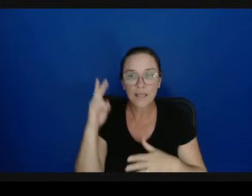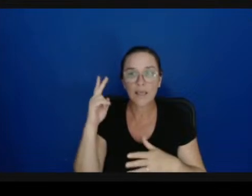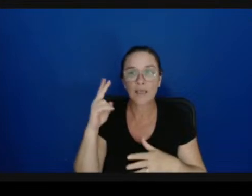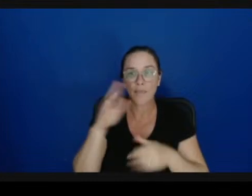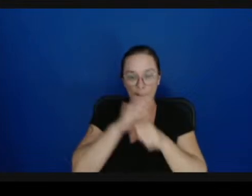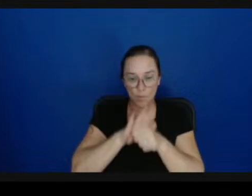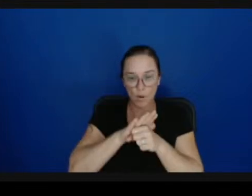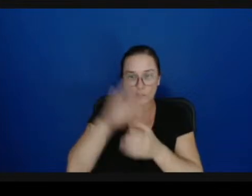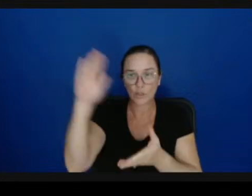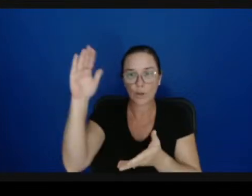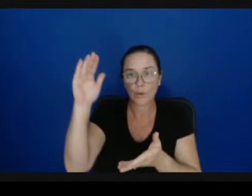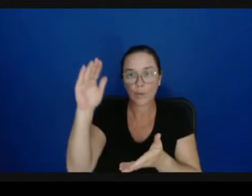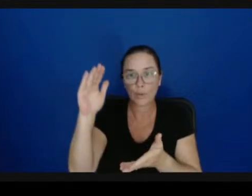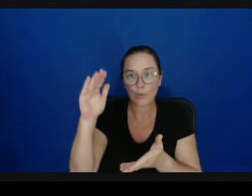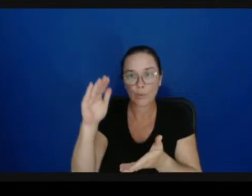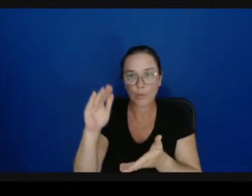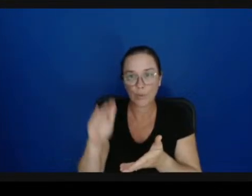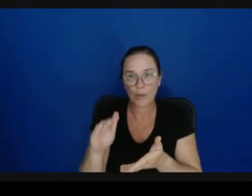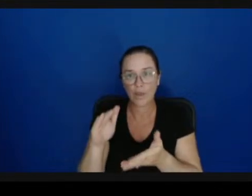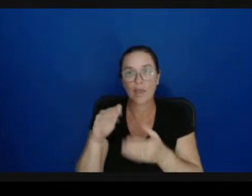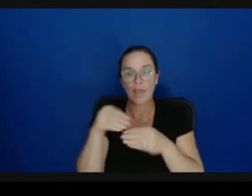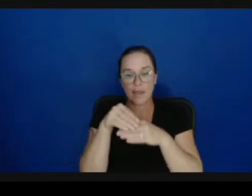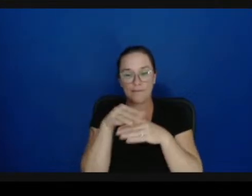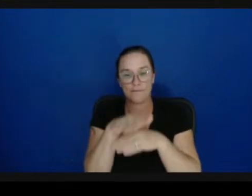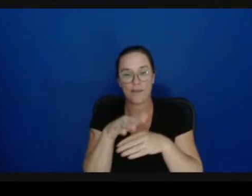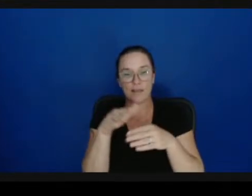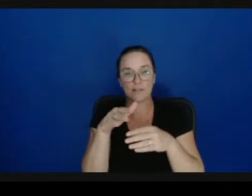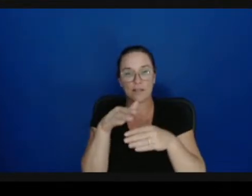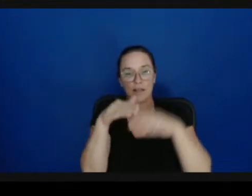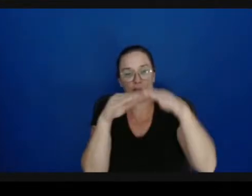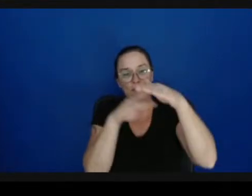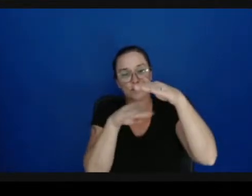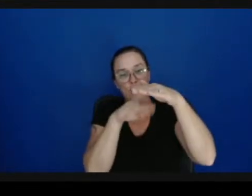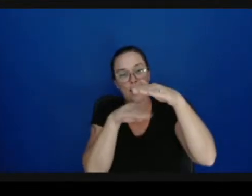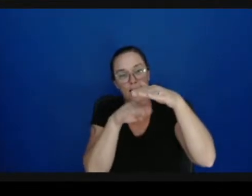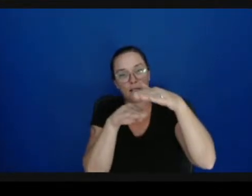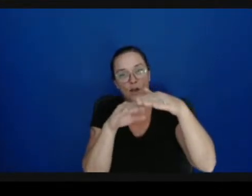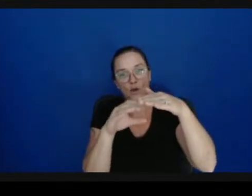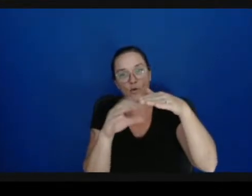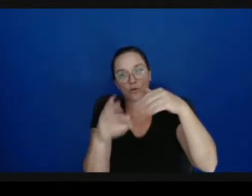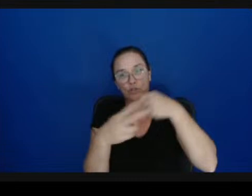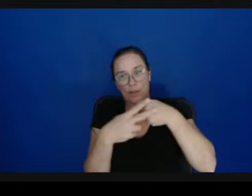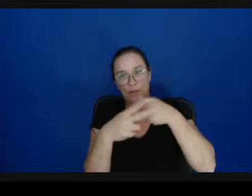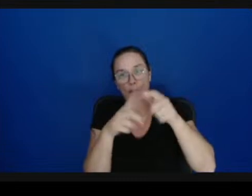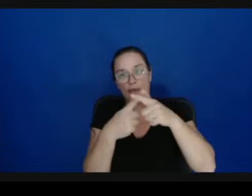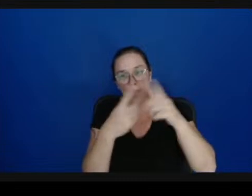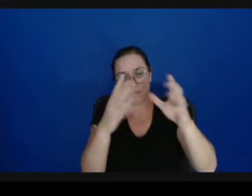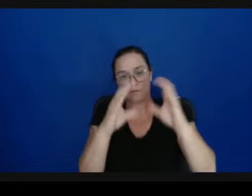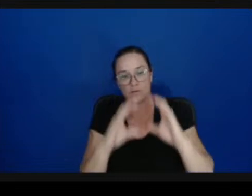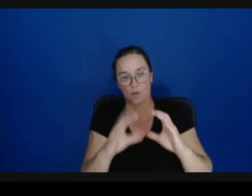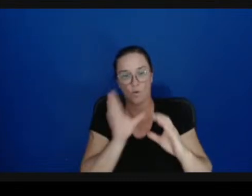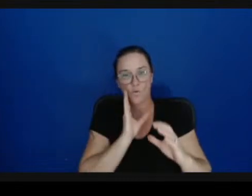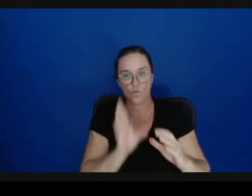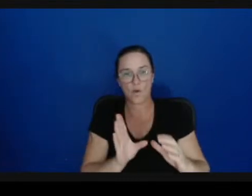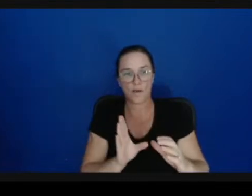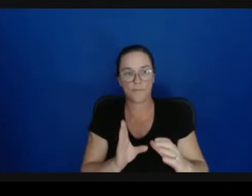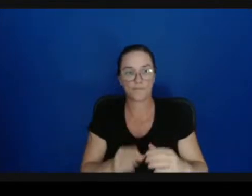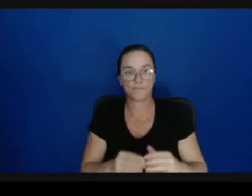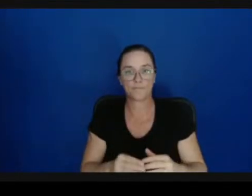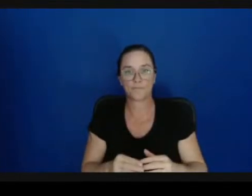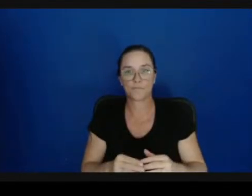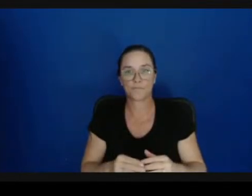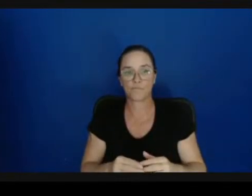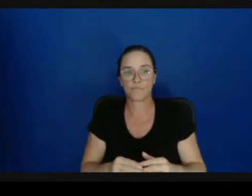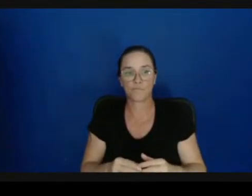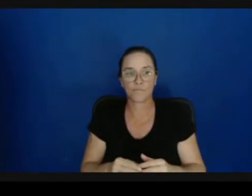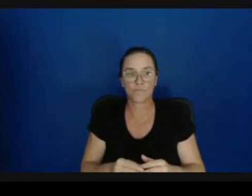have effects on a shallow chamber first, and eventually you will see it do so for the South Caldera. And now we might come to some of these interpretations